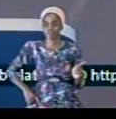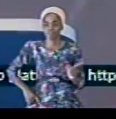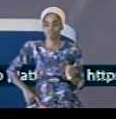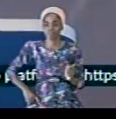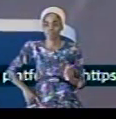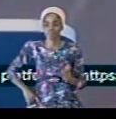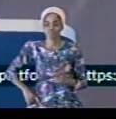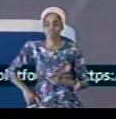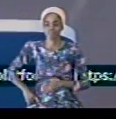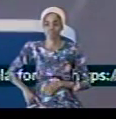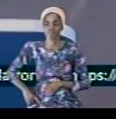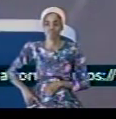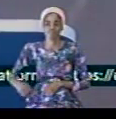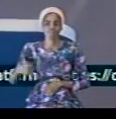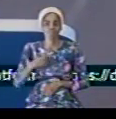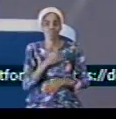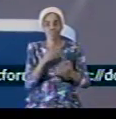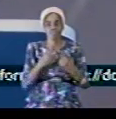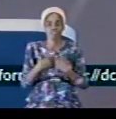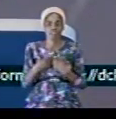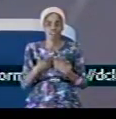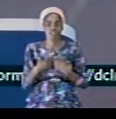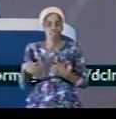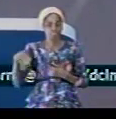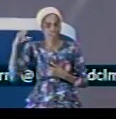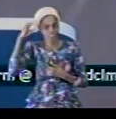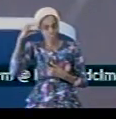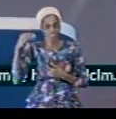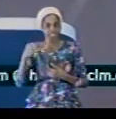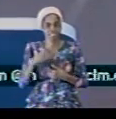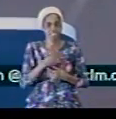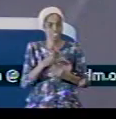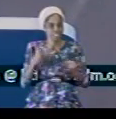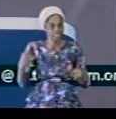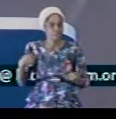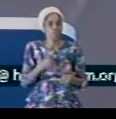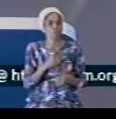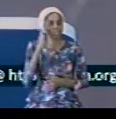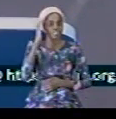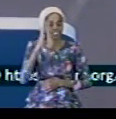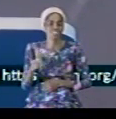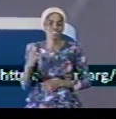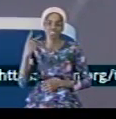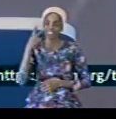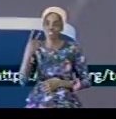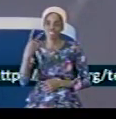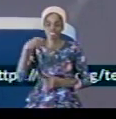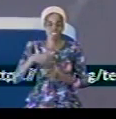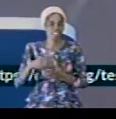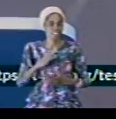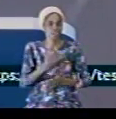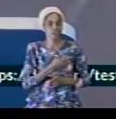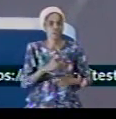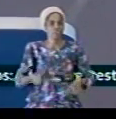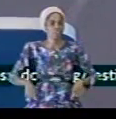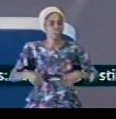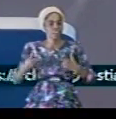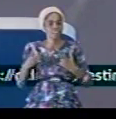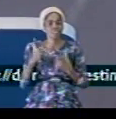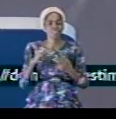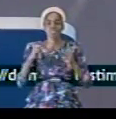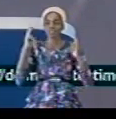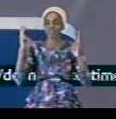heard. And now, very soon, we shall see in our own lives the triumphant power